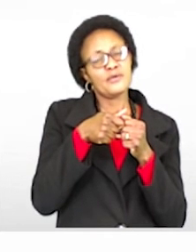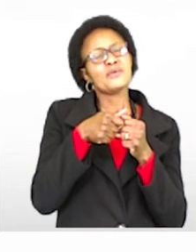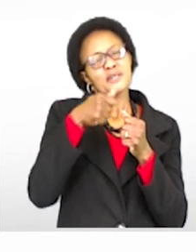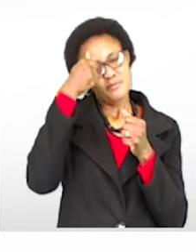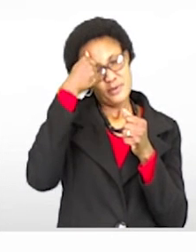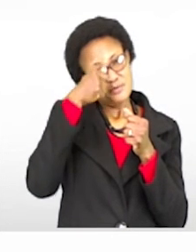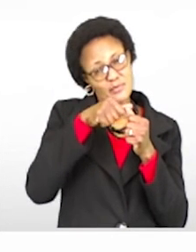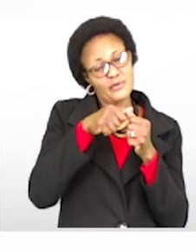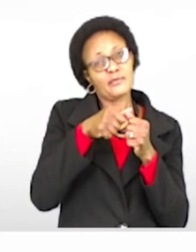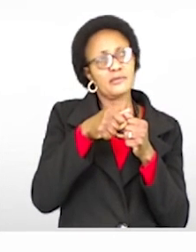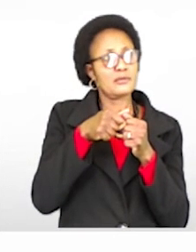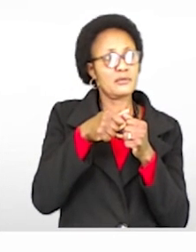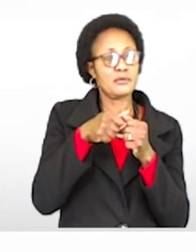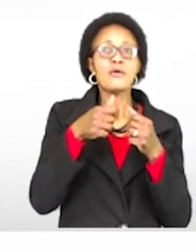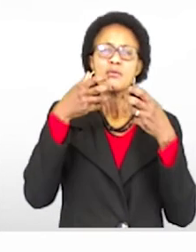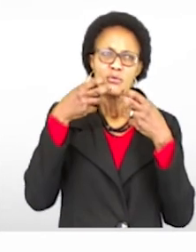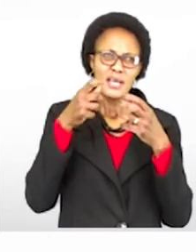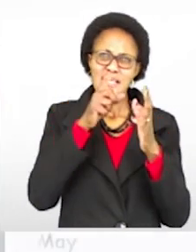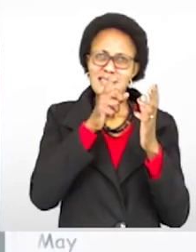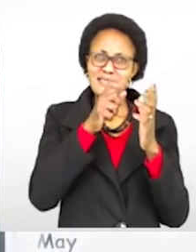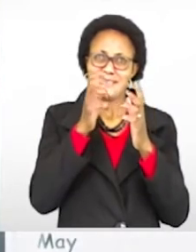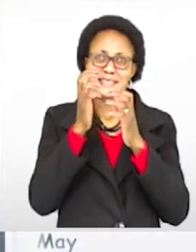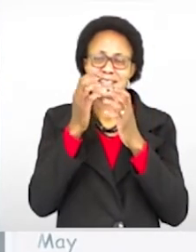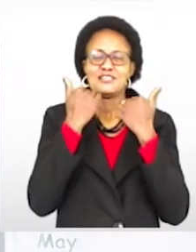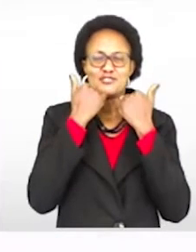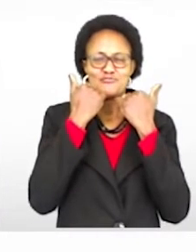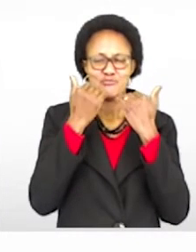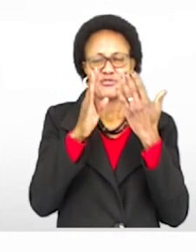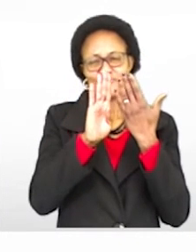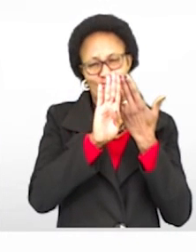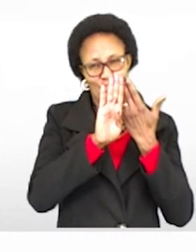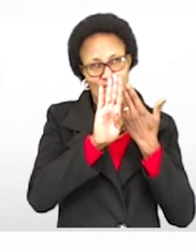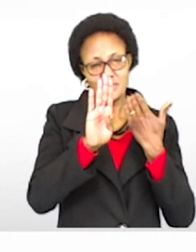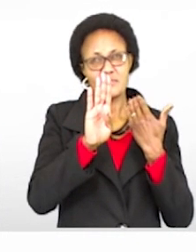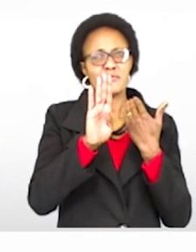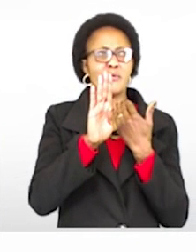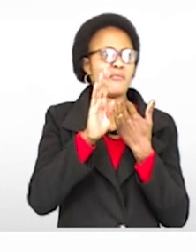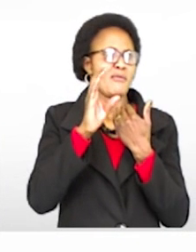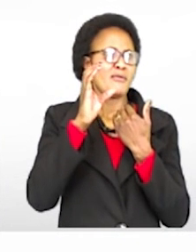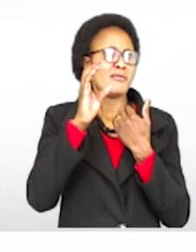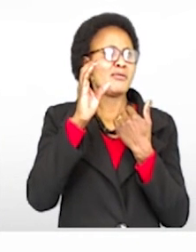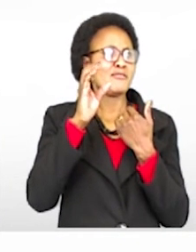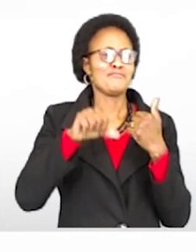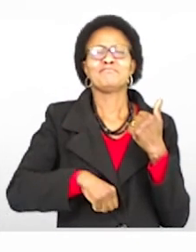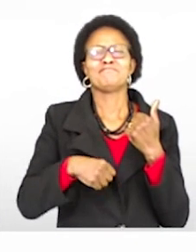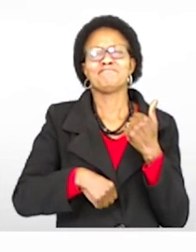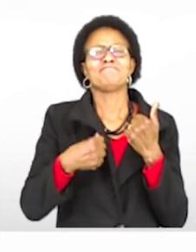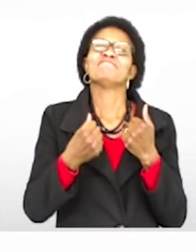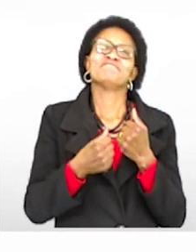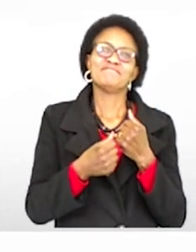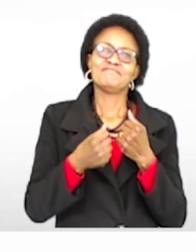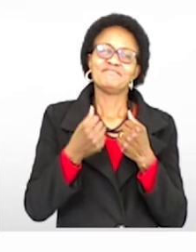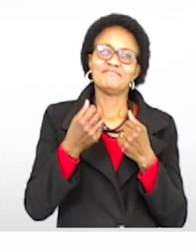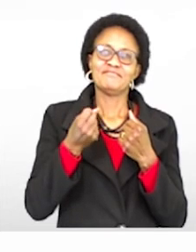from COVID-19. Let's try the last one together. The last one